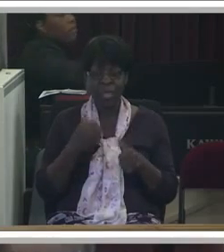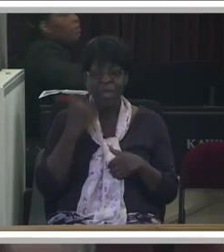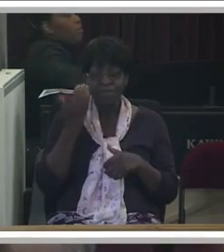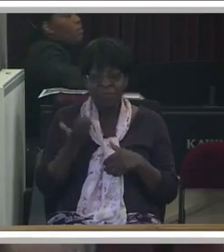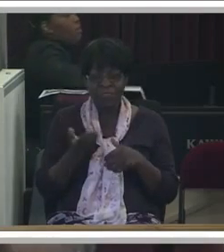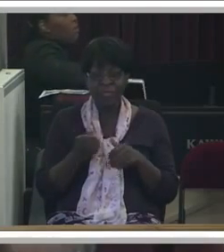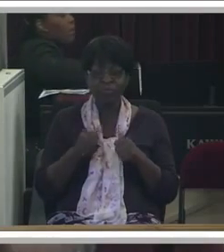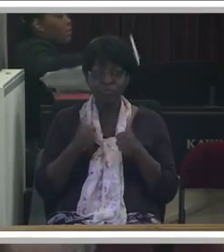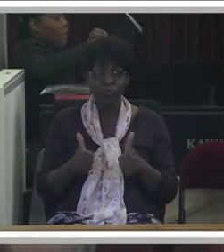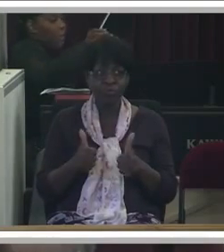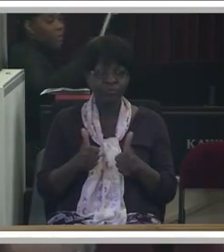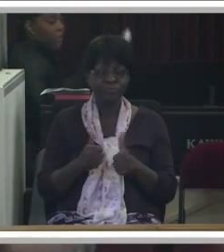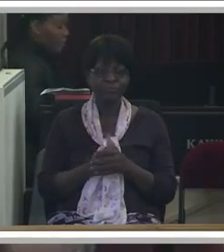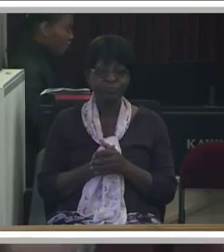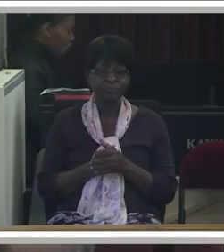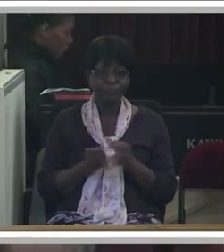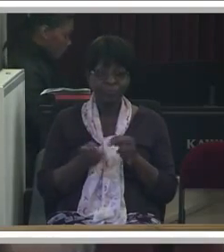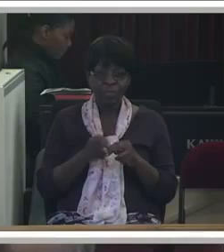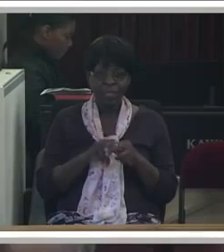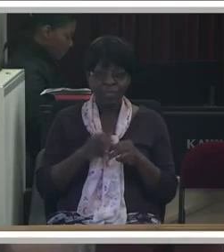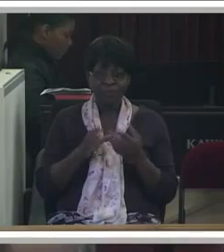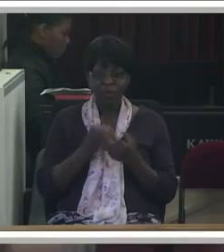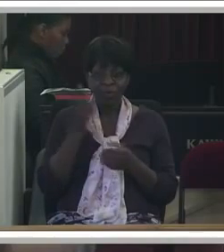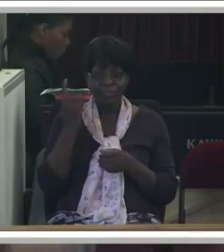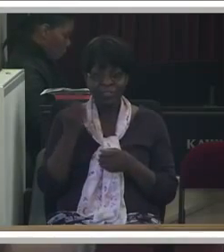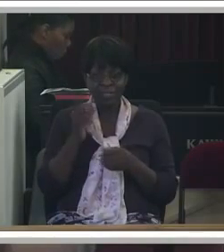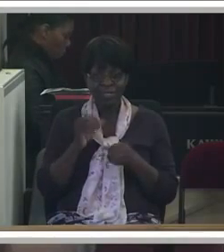if God says something is good, it's good.